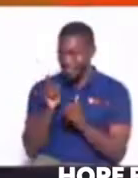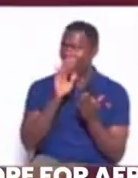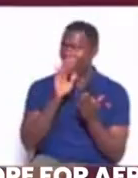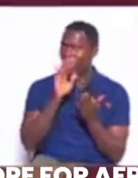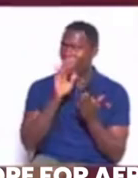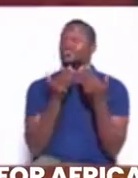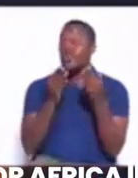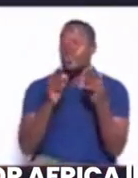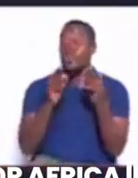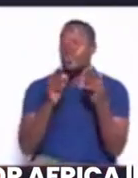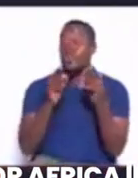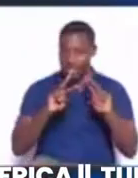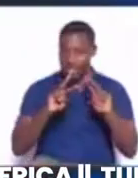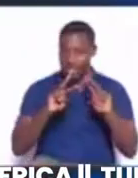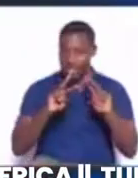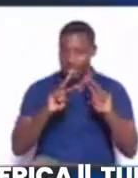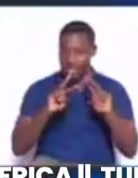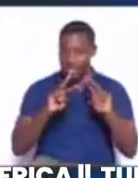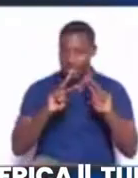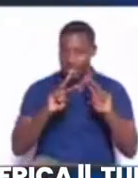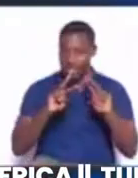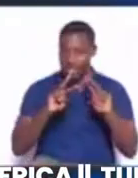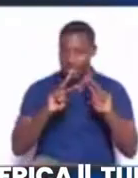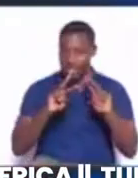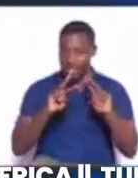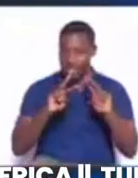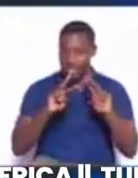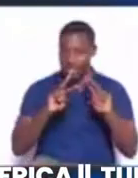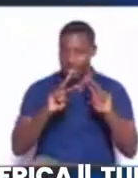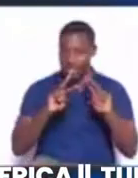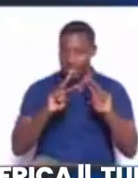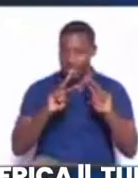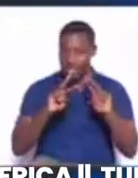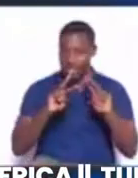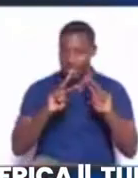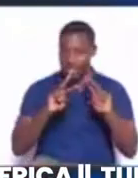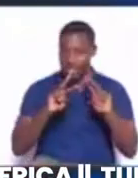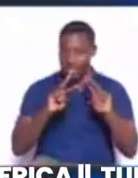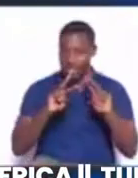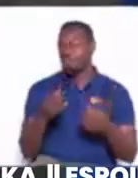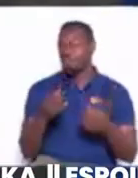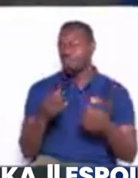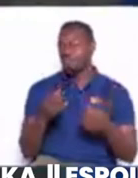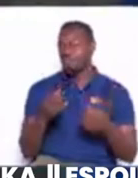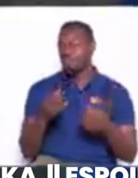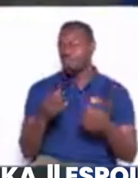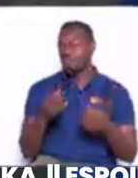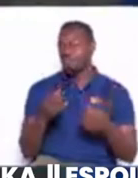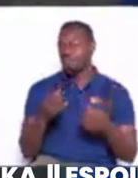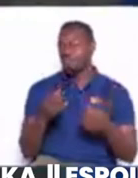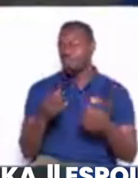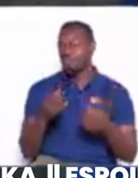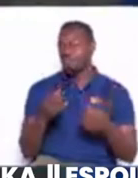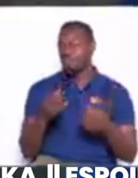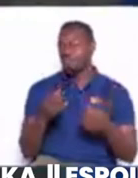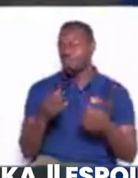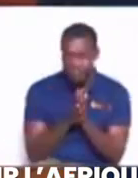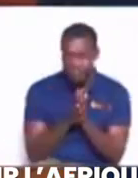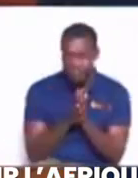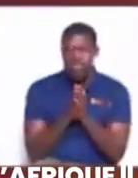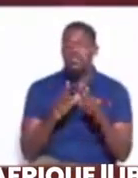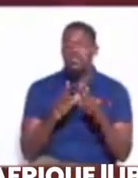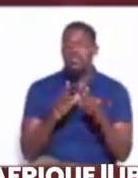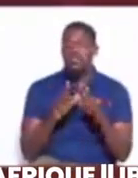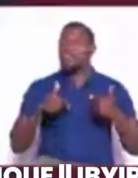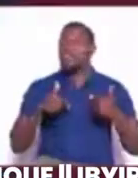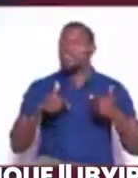heart. Jesus desires that you have joy in your soul. Jesus desires that you live an abundant